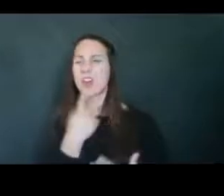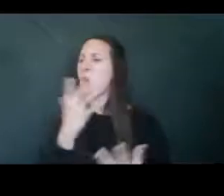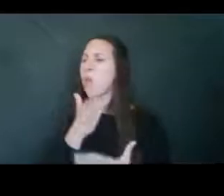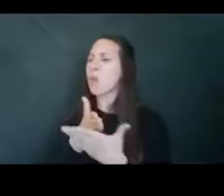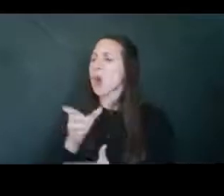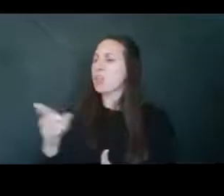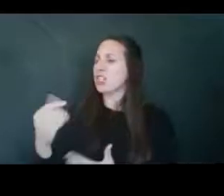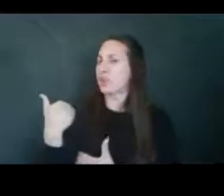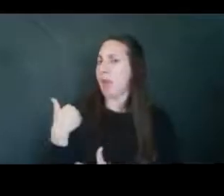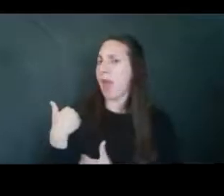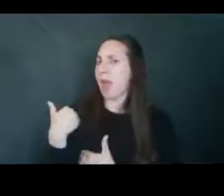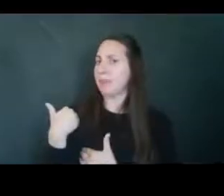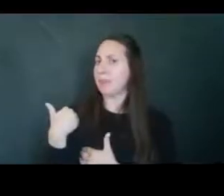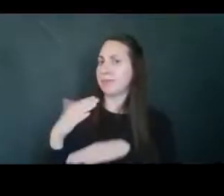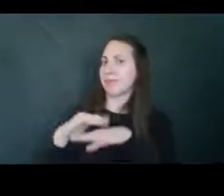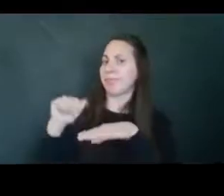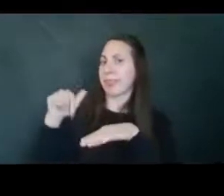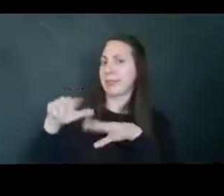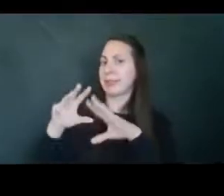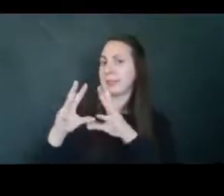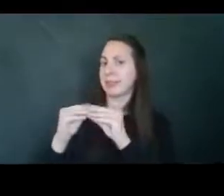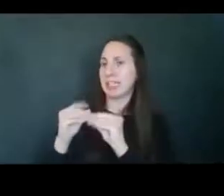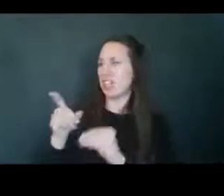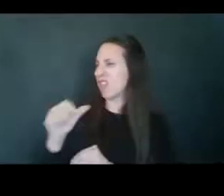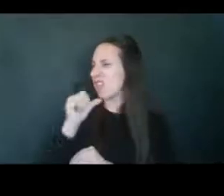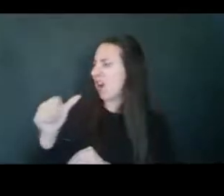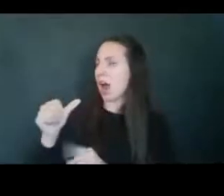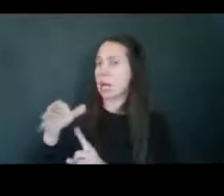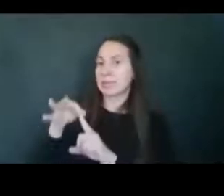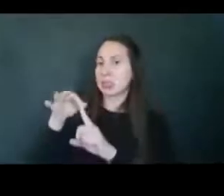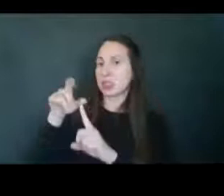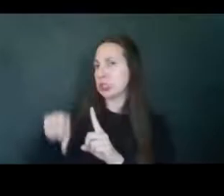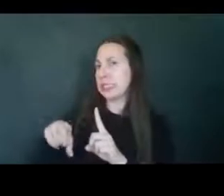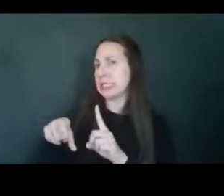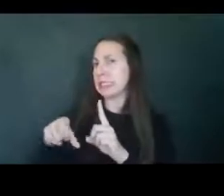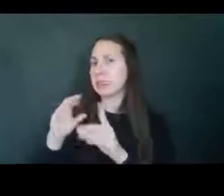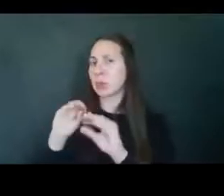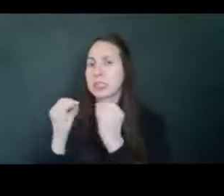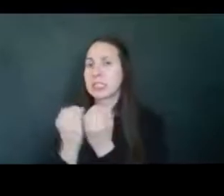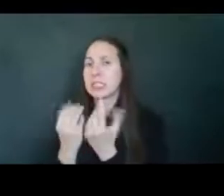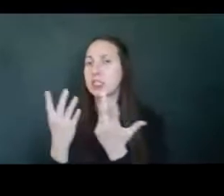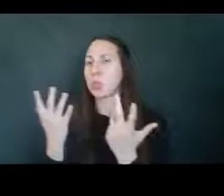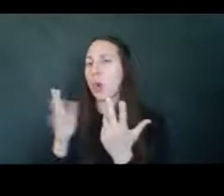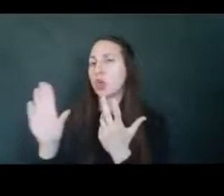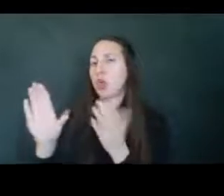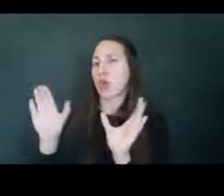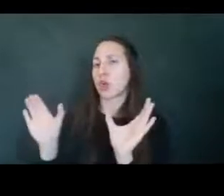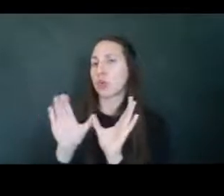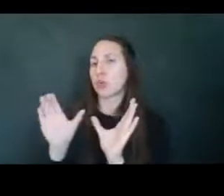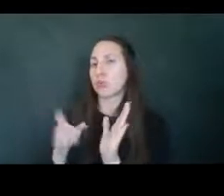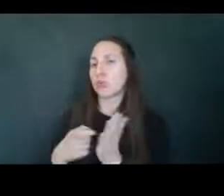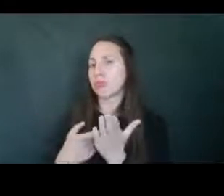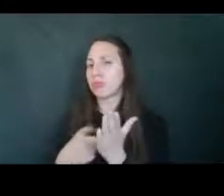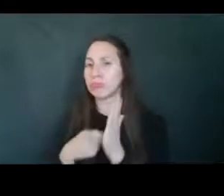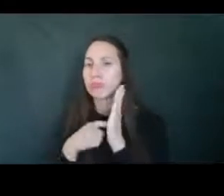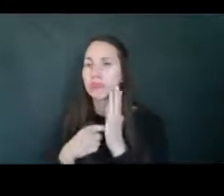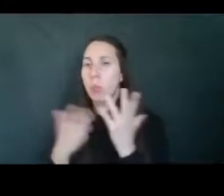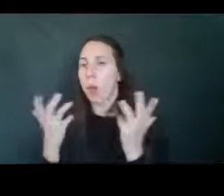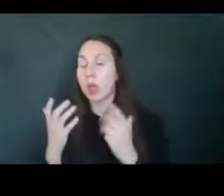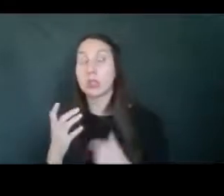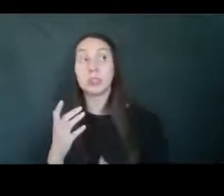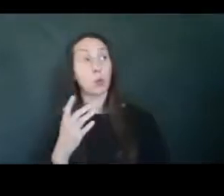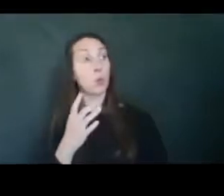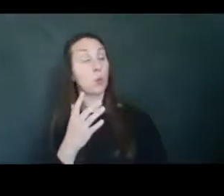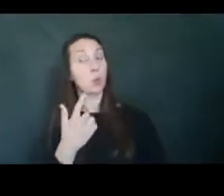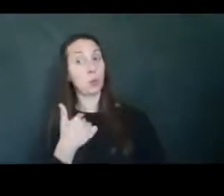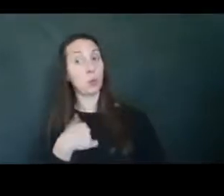needs agency. You know, like what gave them the credentials to do this? We took that really seriously. And we went to